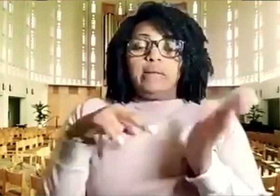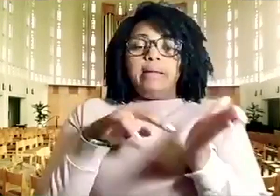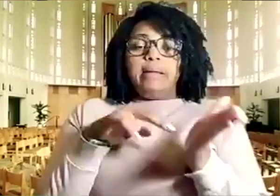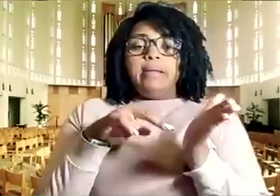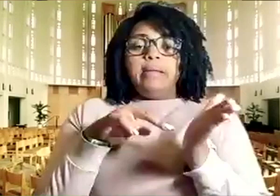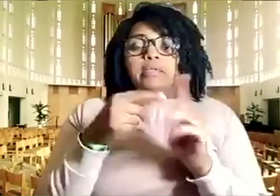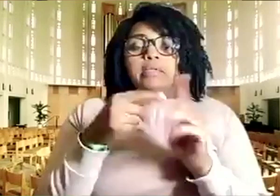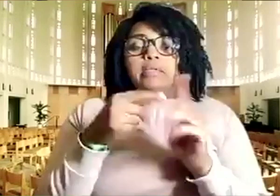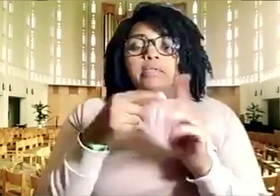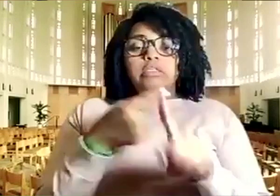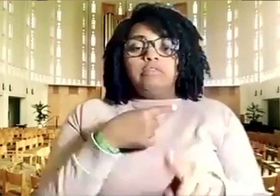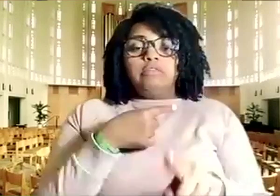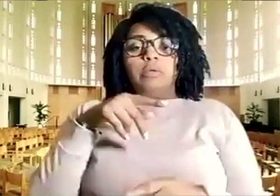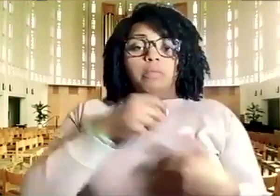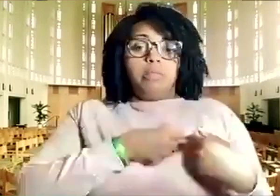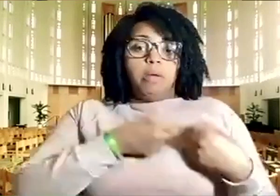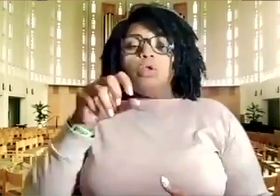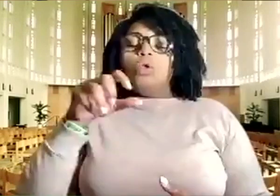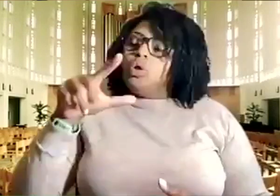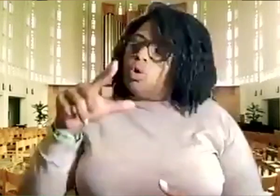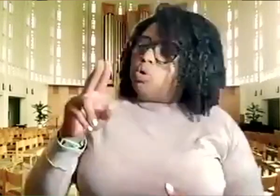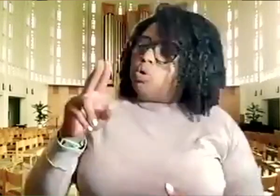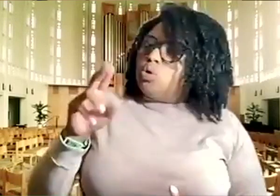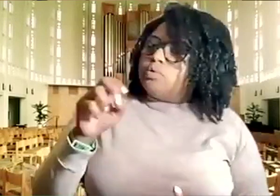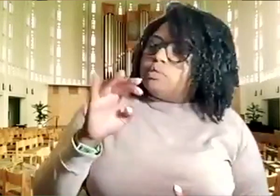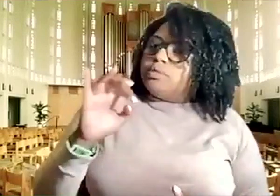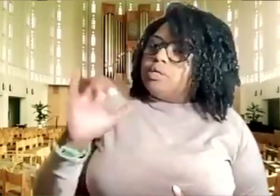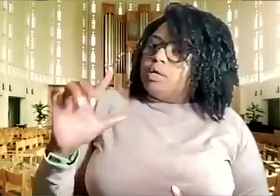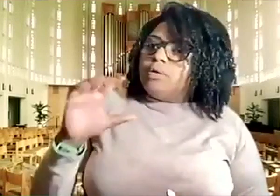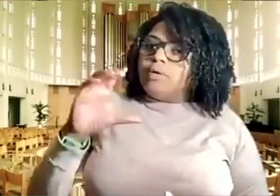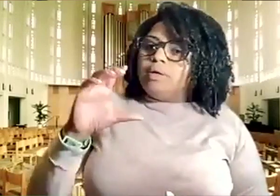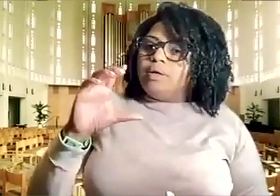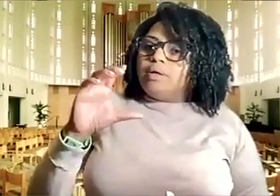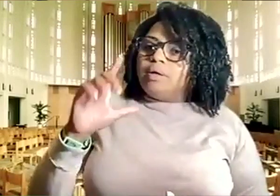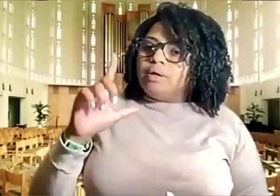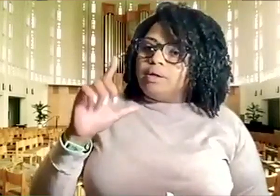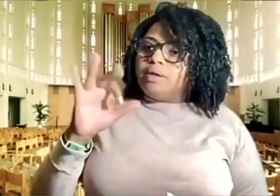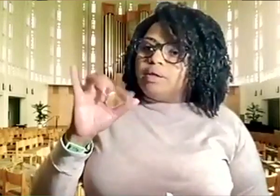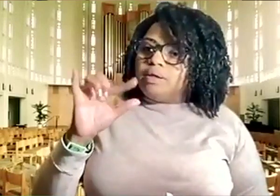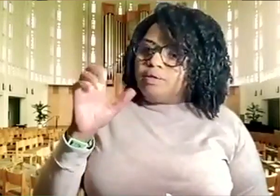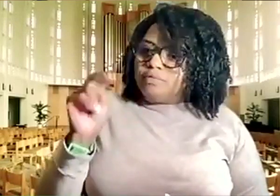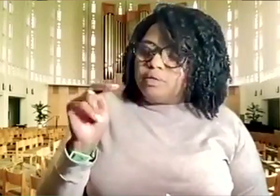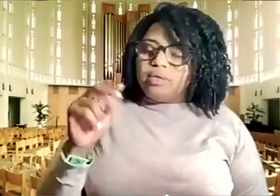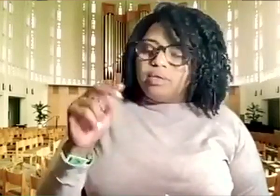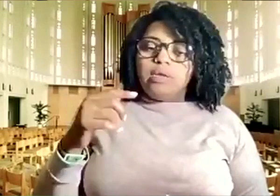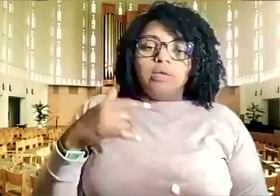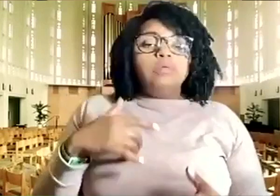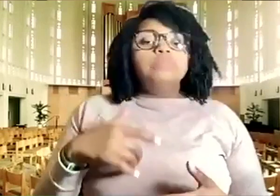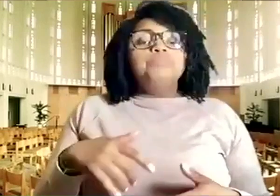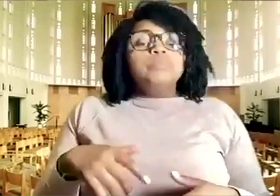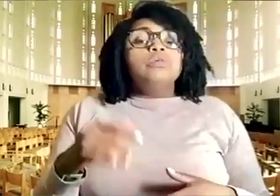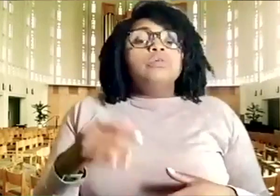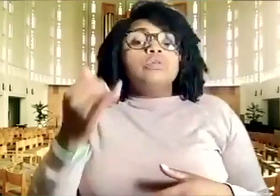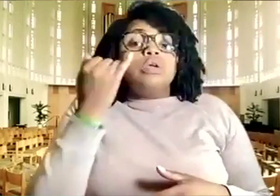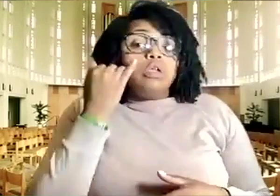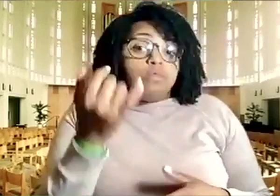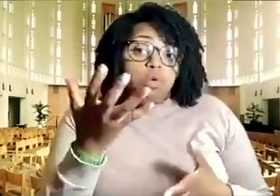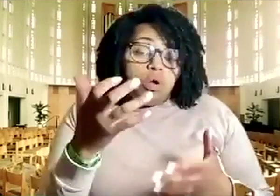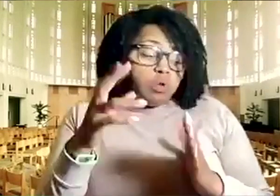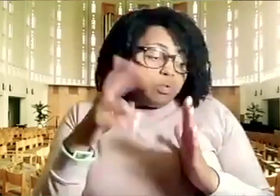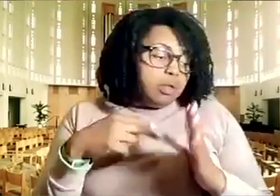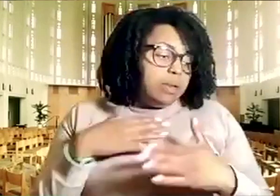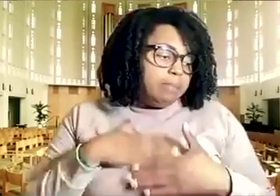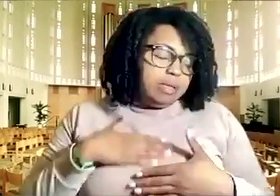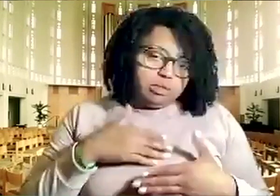Lucille Clifton. I am accused of tending to the past. Is there one who will read for us this